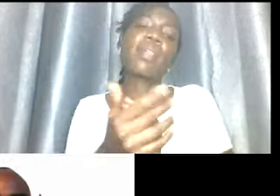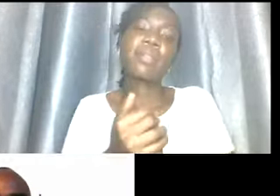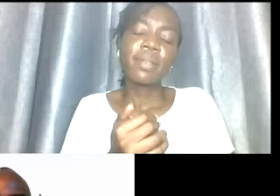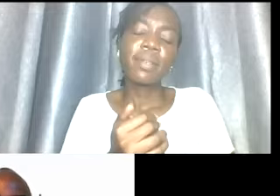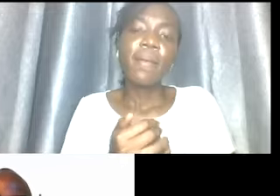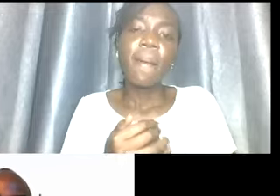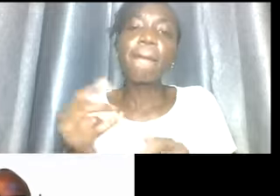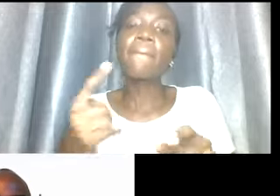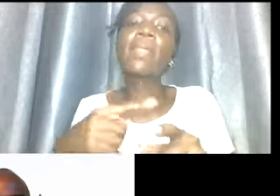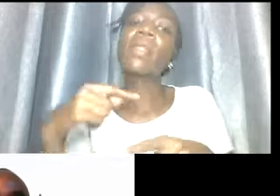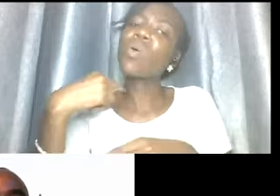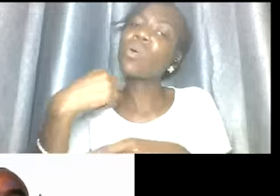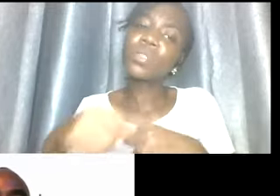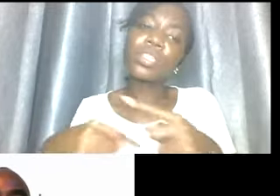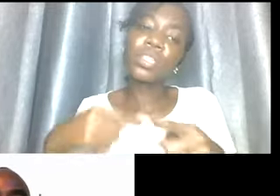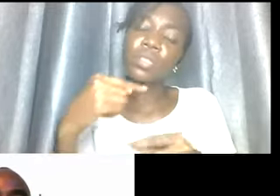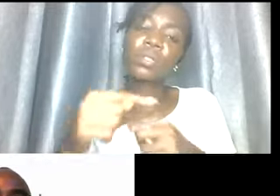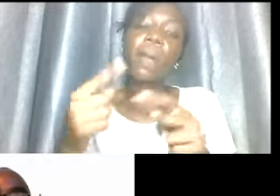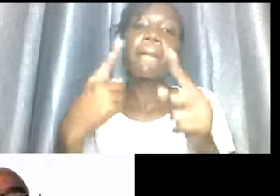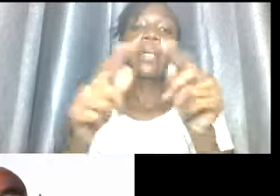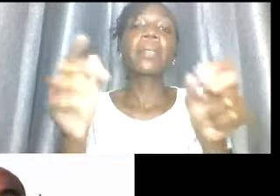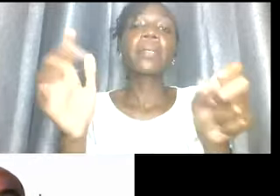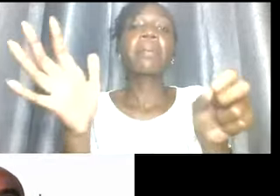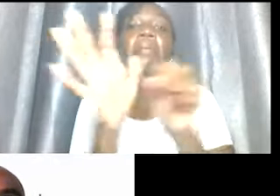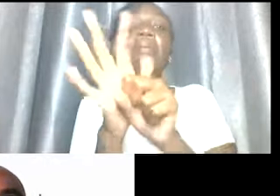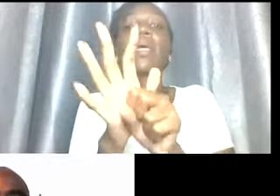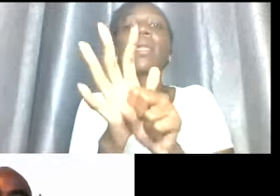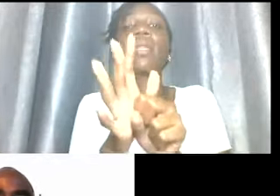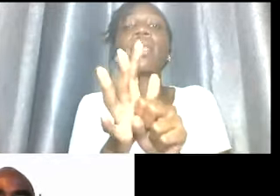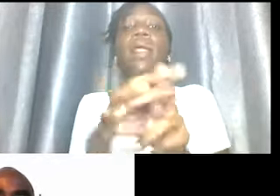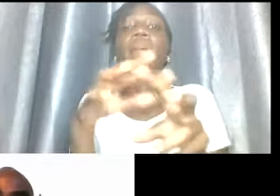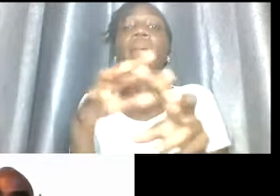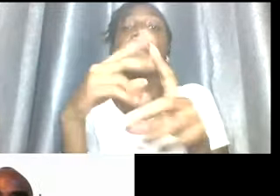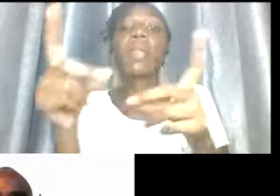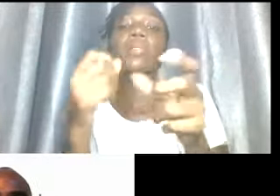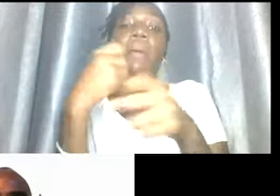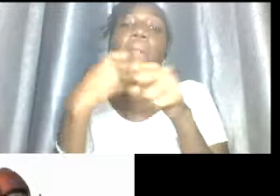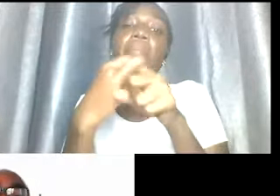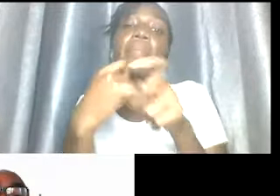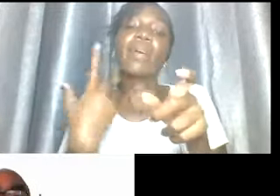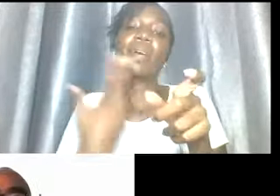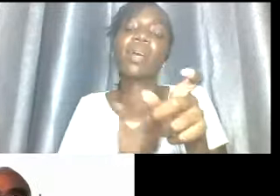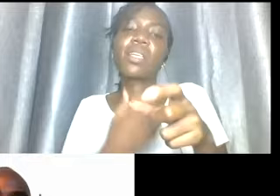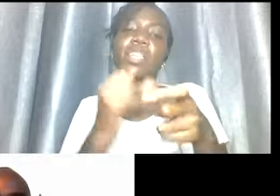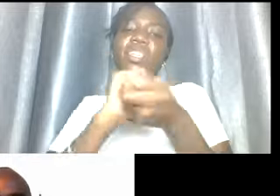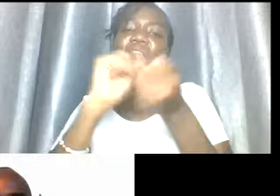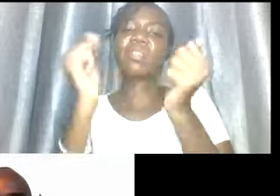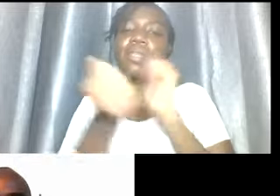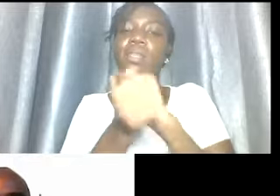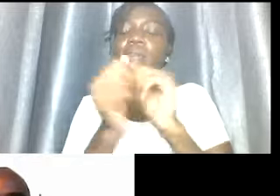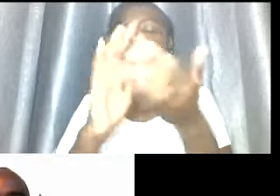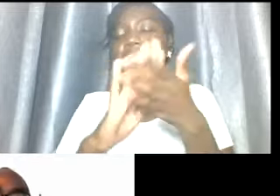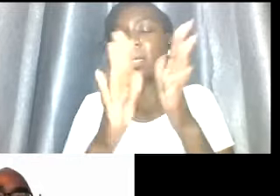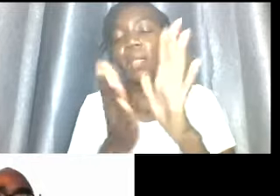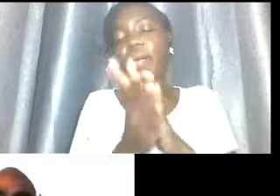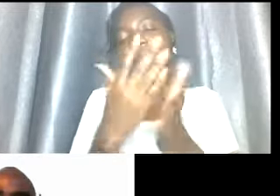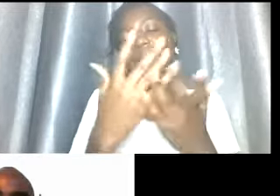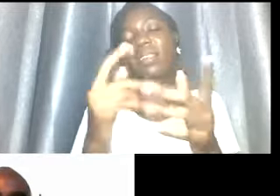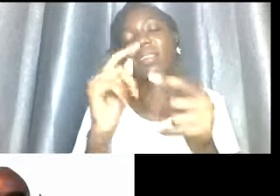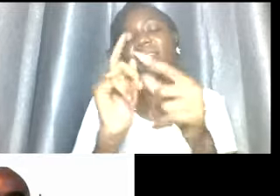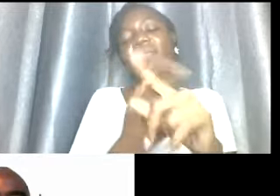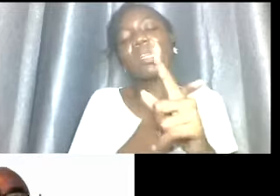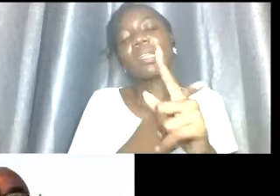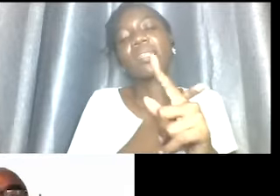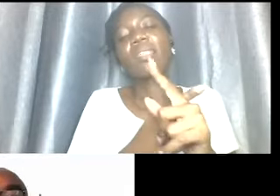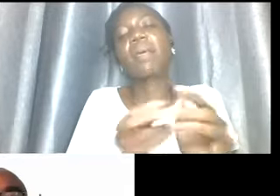still there. Many of those parts makers turned into respirator makers, mask